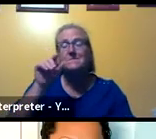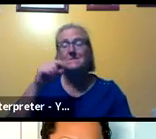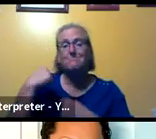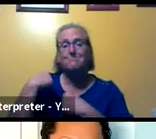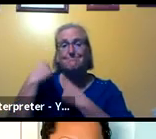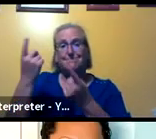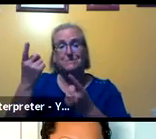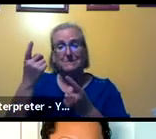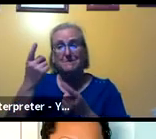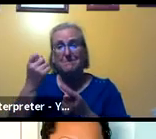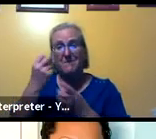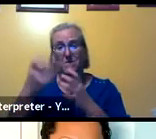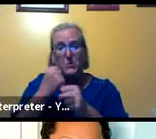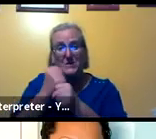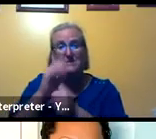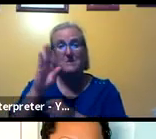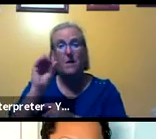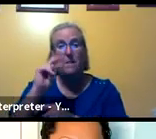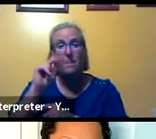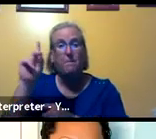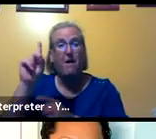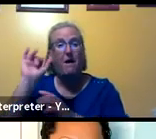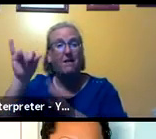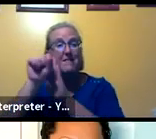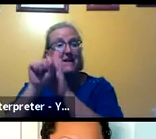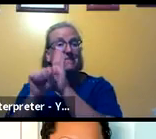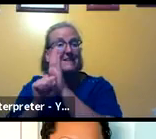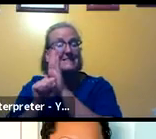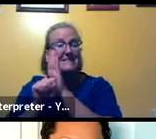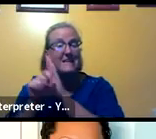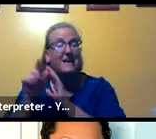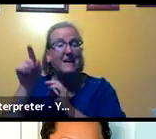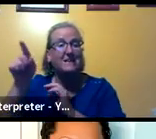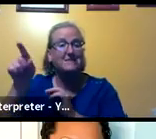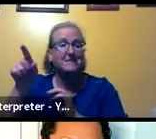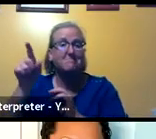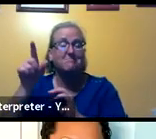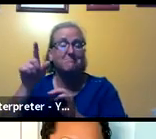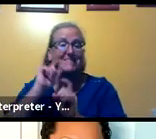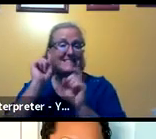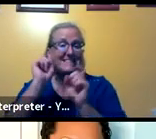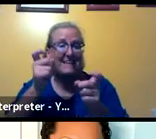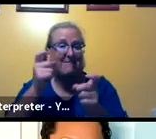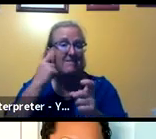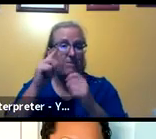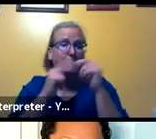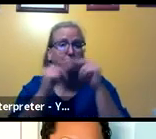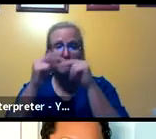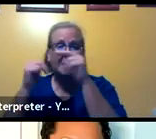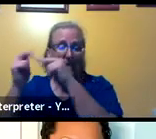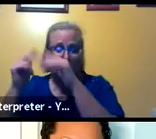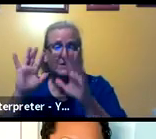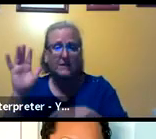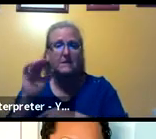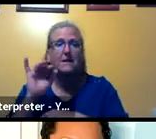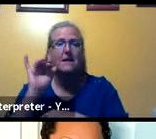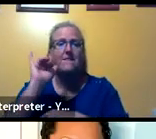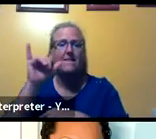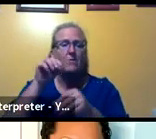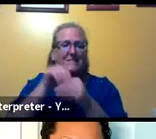the bonds that the state has for our capital projects are sold on the bond market in the